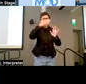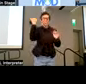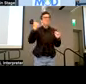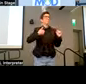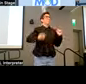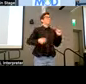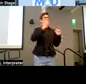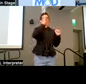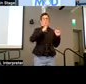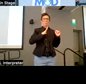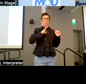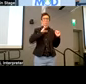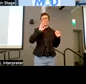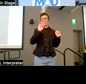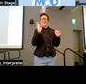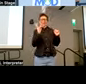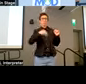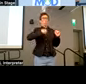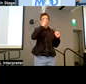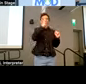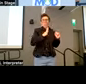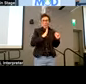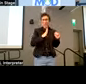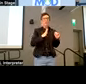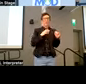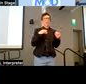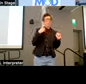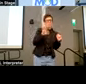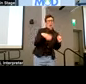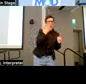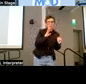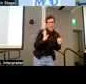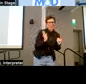woman that's in her 60s. I'm a white woman, but I look 50.